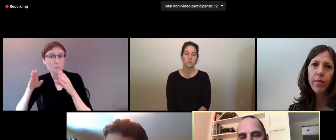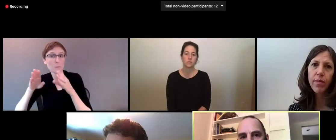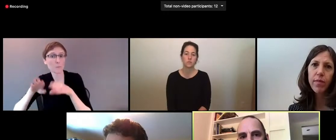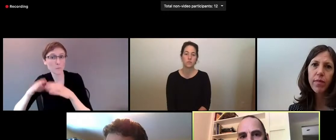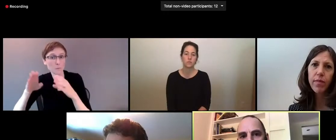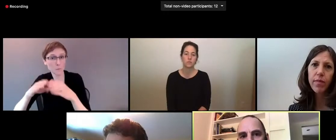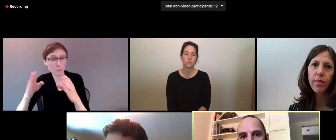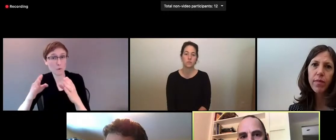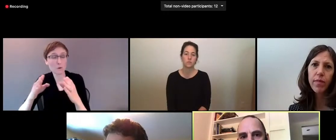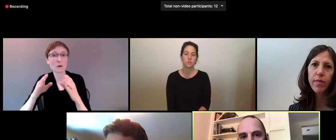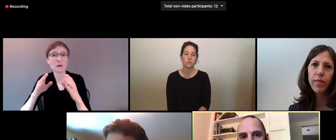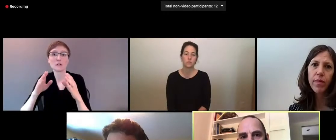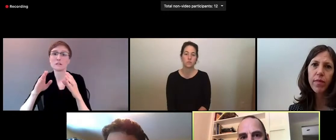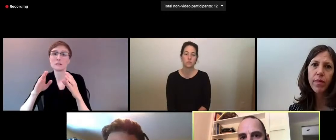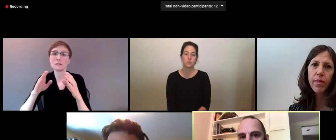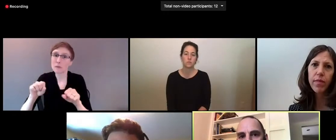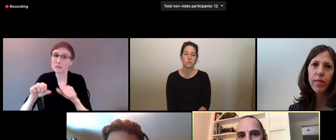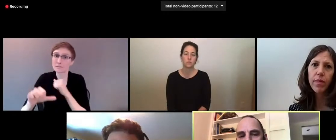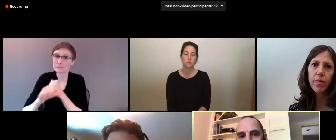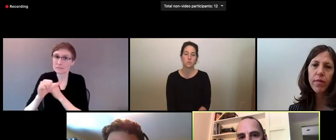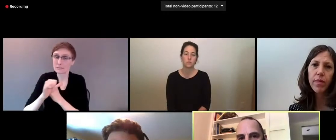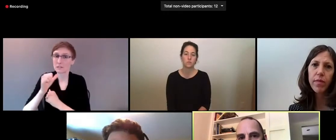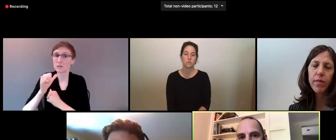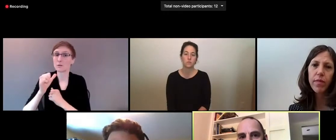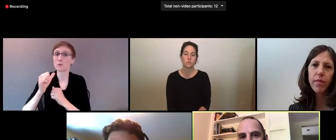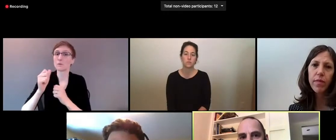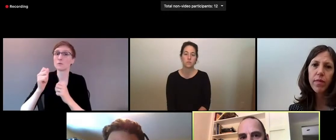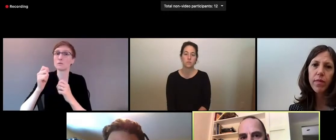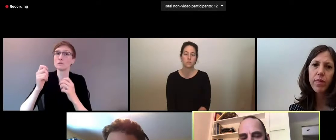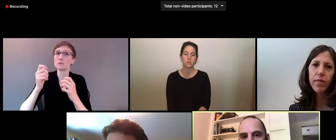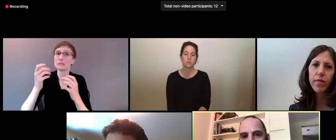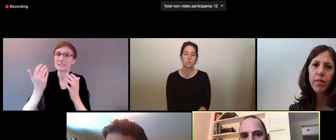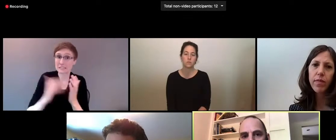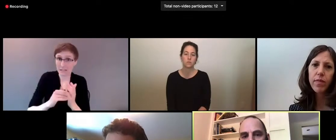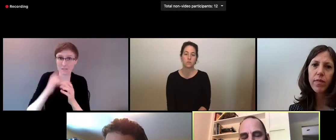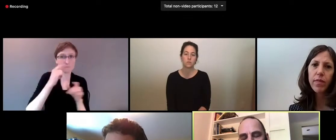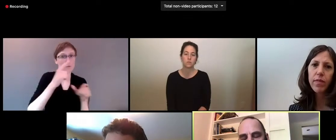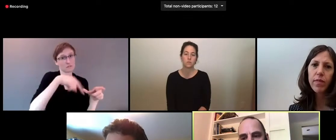and have more people connecting. So there's